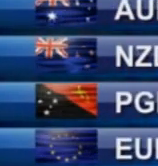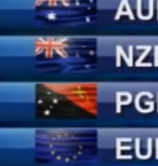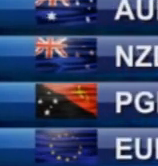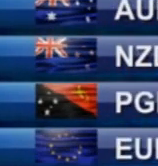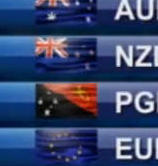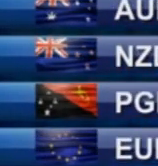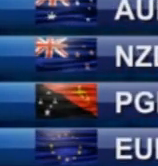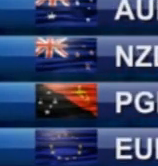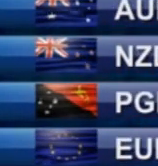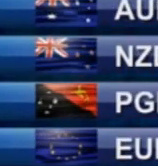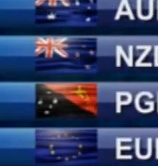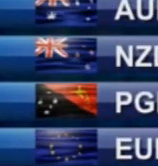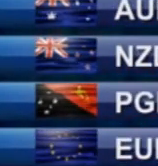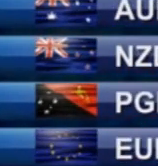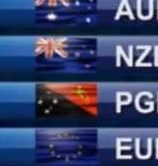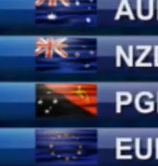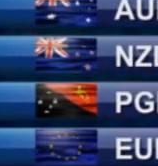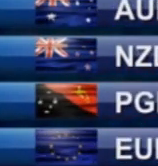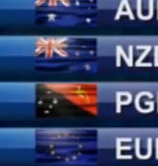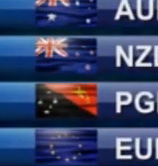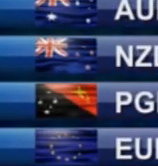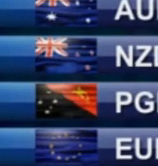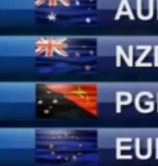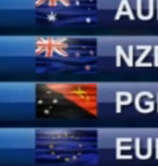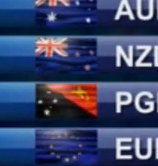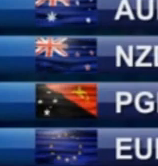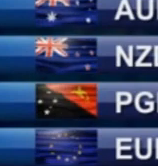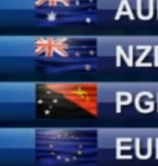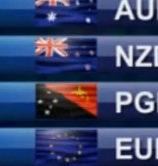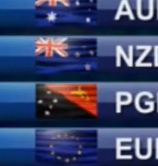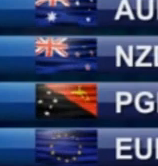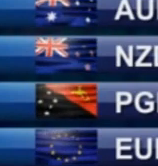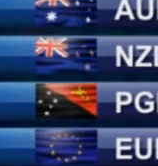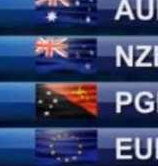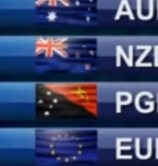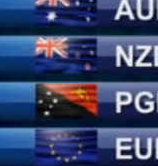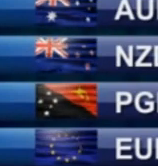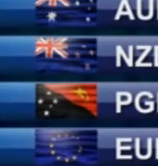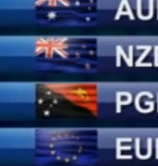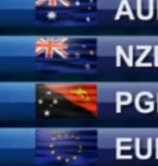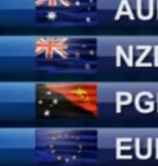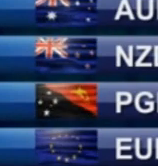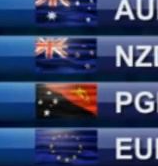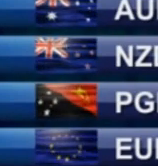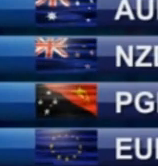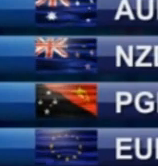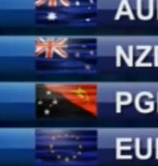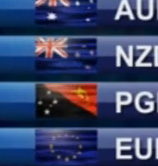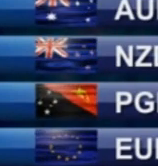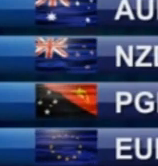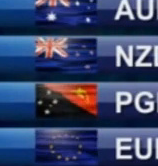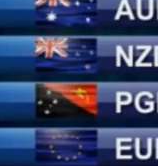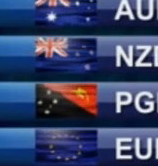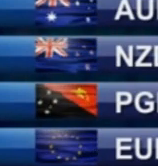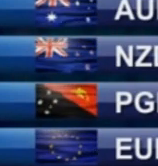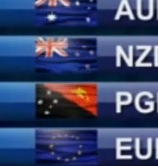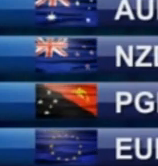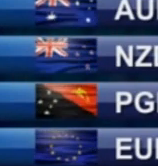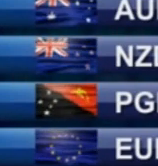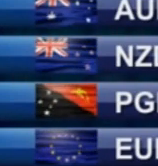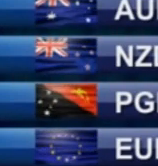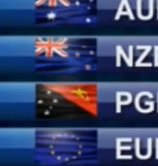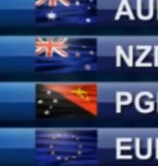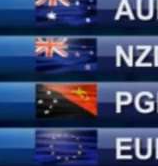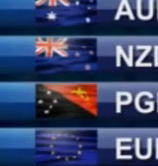currencies overnight, rising against the Aussie and Kiwi dollars as well as the PNG Kina, but slipped somewhat against the major